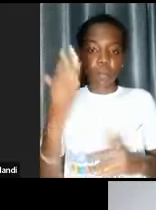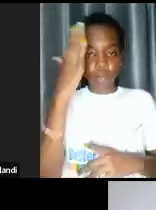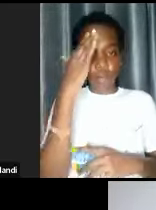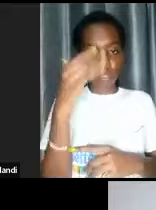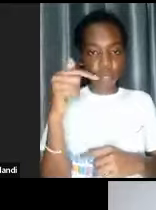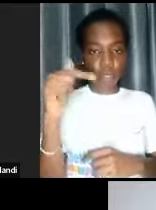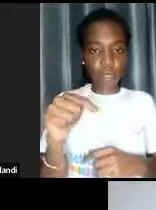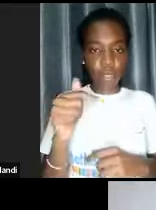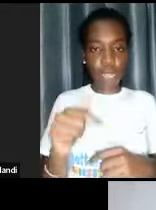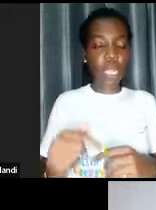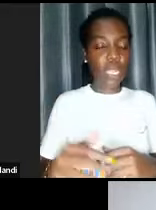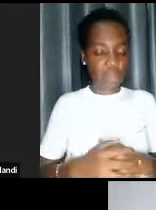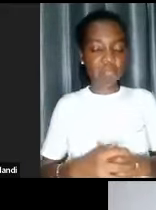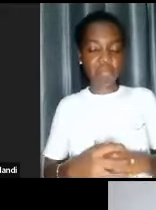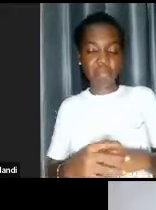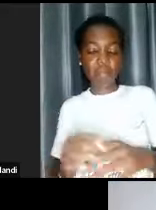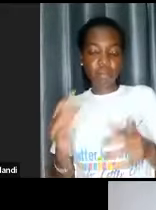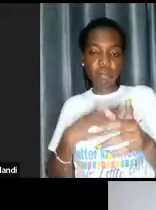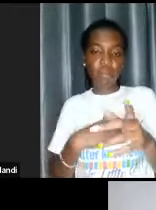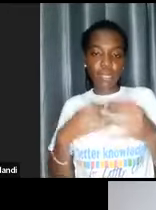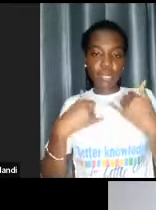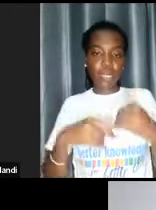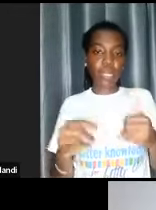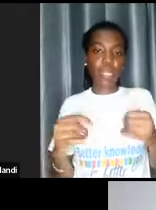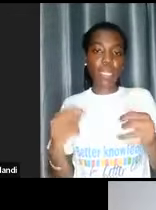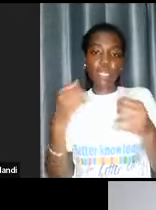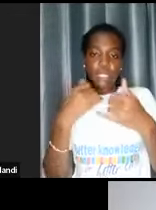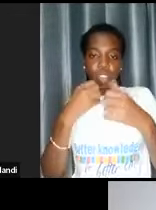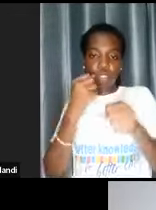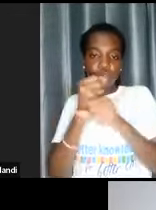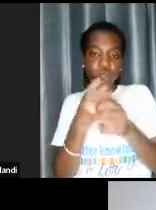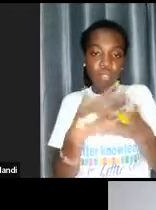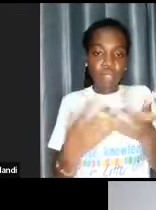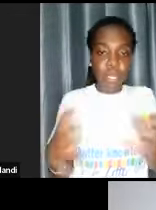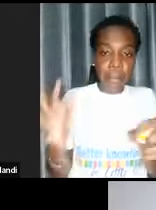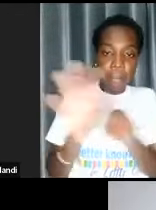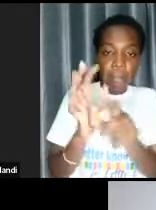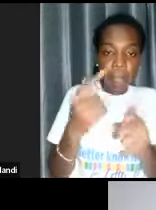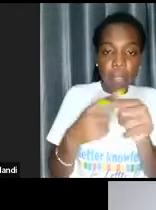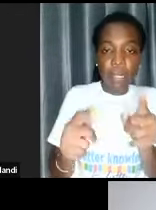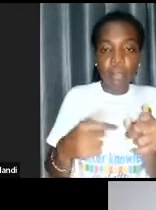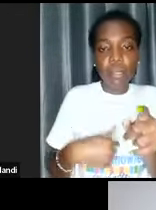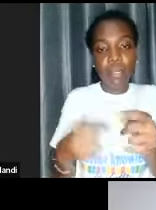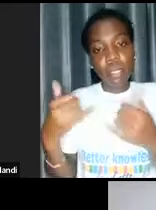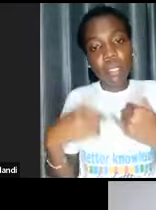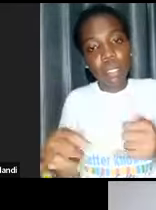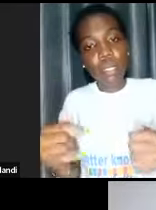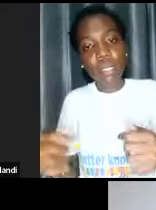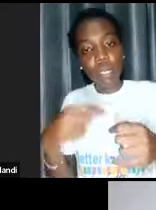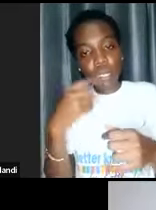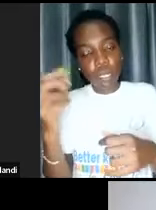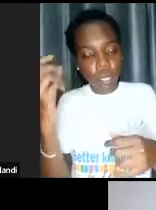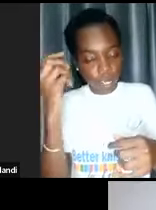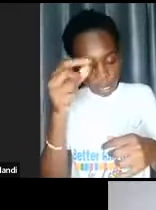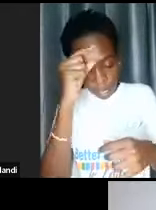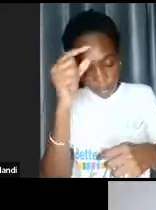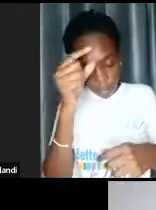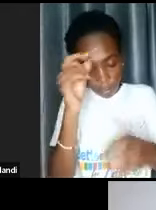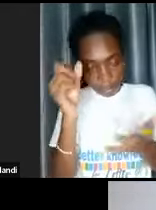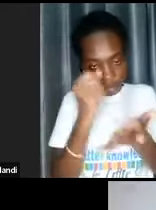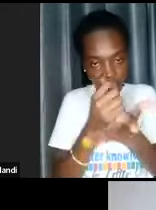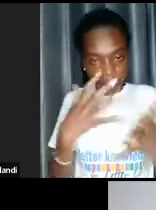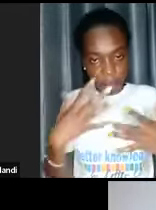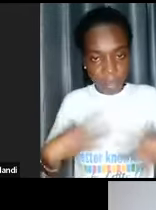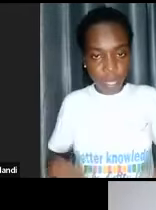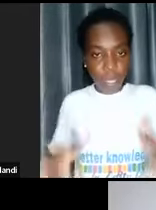complex path, trying to unpack a lot of knowledge, but I think in a more relaxed environment, you can go to work with people and make them at least